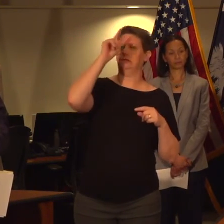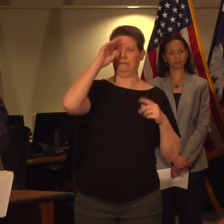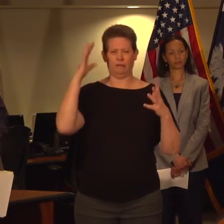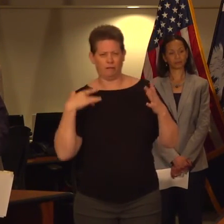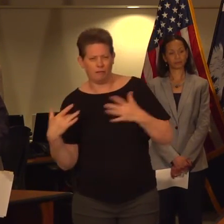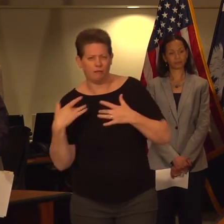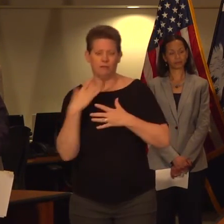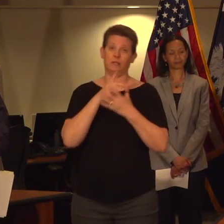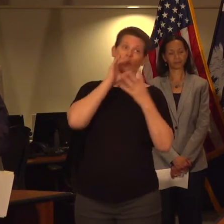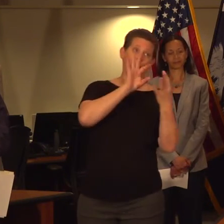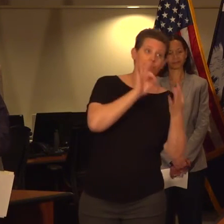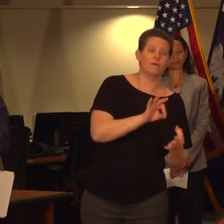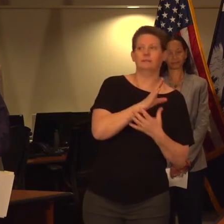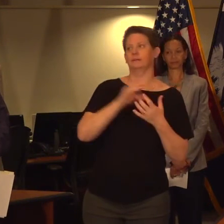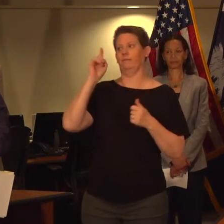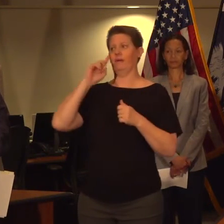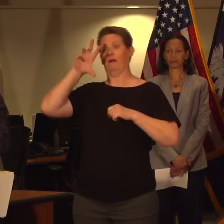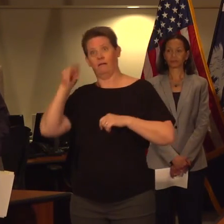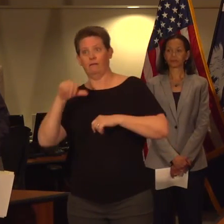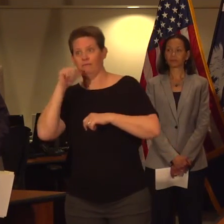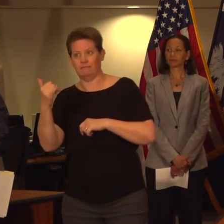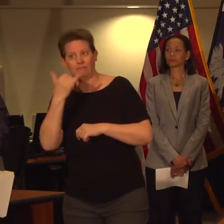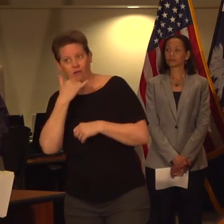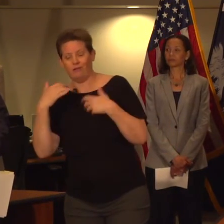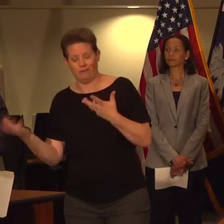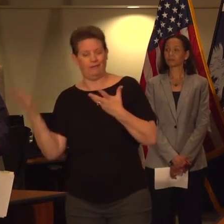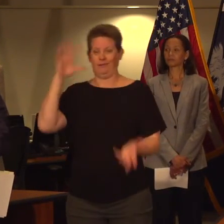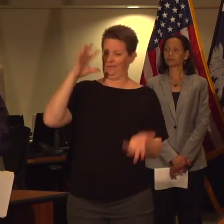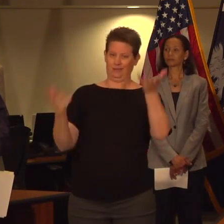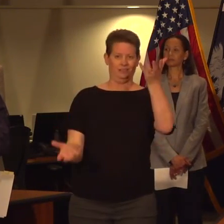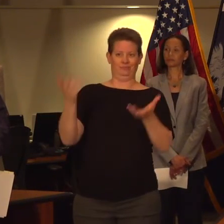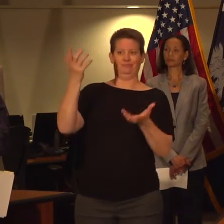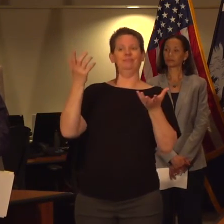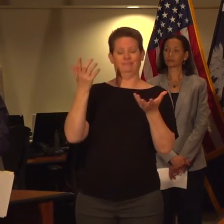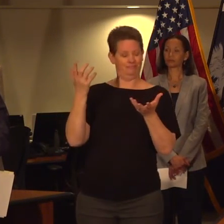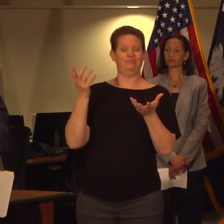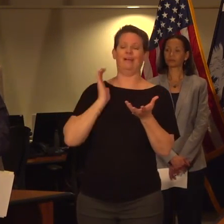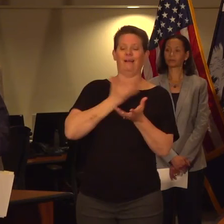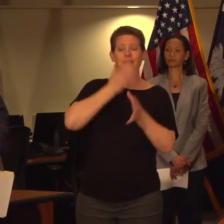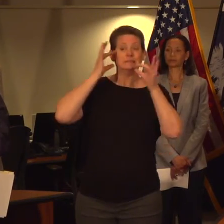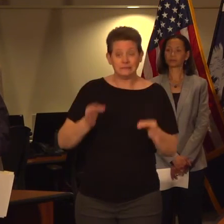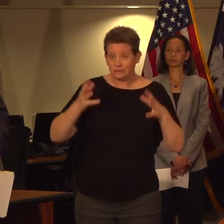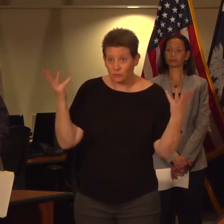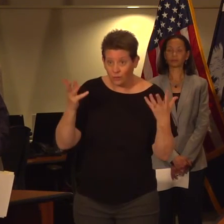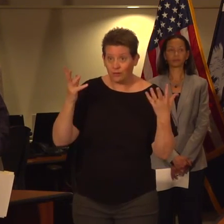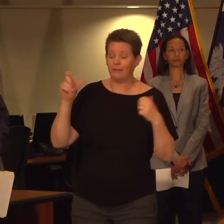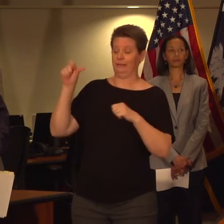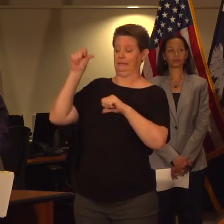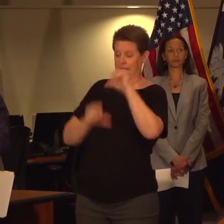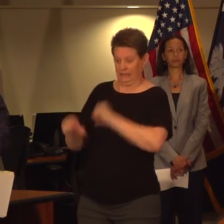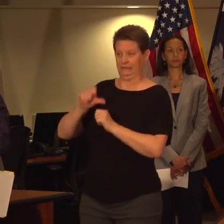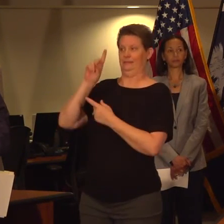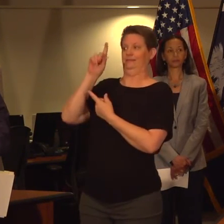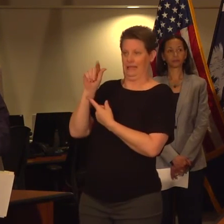they were perfect, others thought they were not perfect, but we are basing our decisions on the science and the data